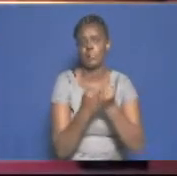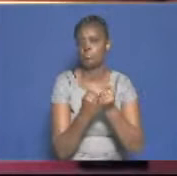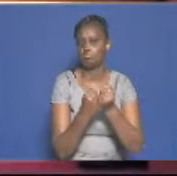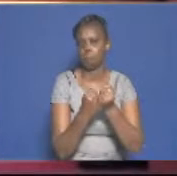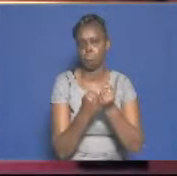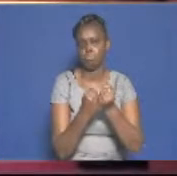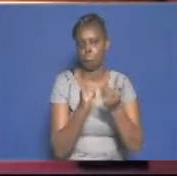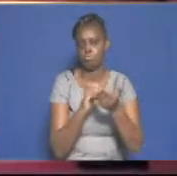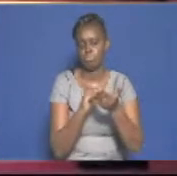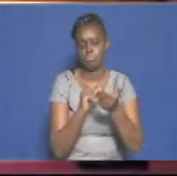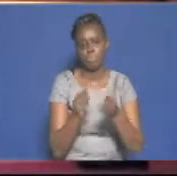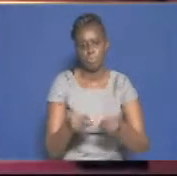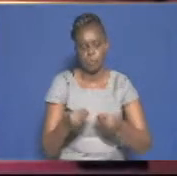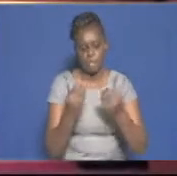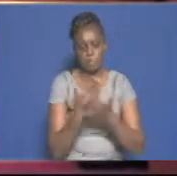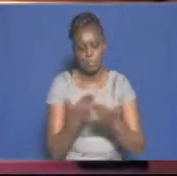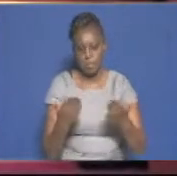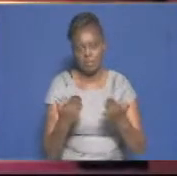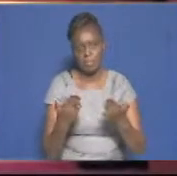a befitting send-off.